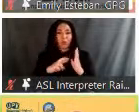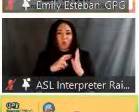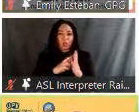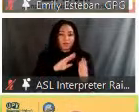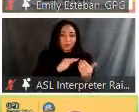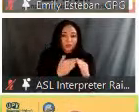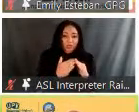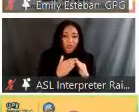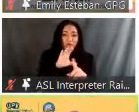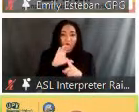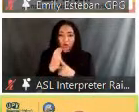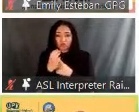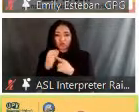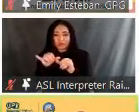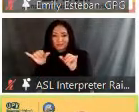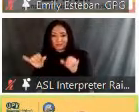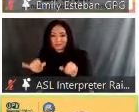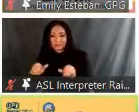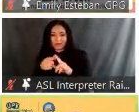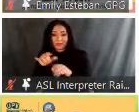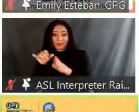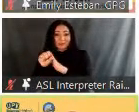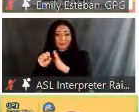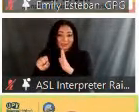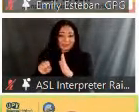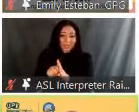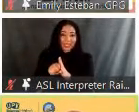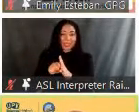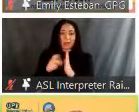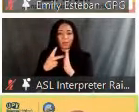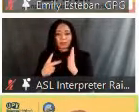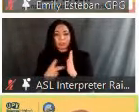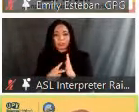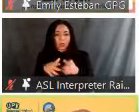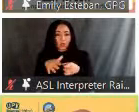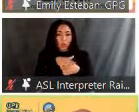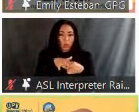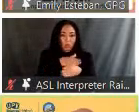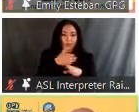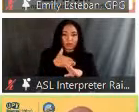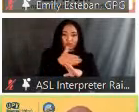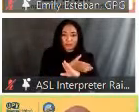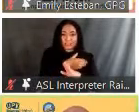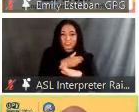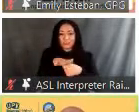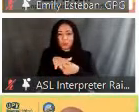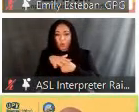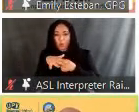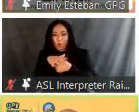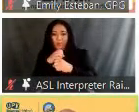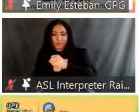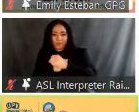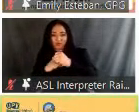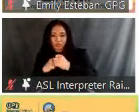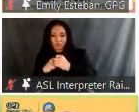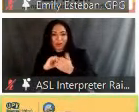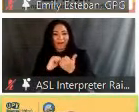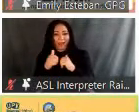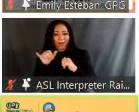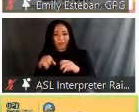culture, and systems from state policy to quality improvement to local infrastructure, and how that ultimately